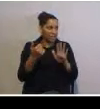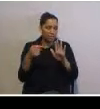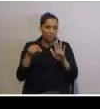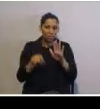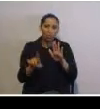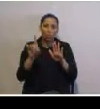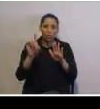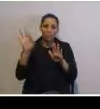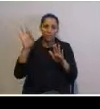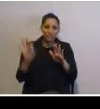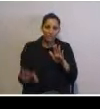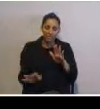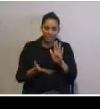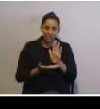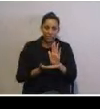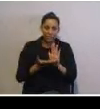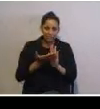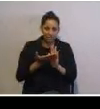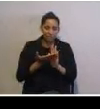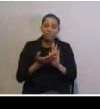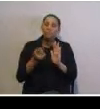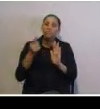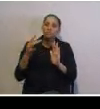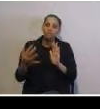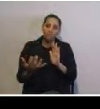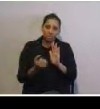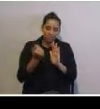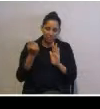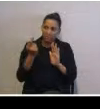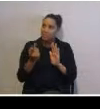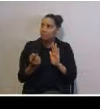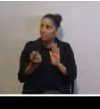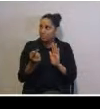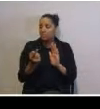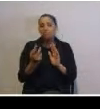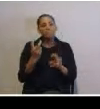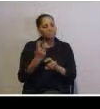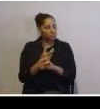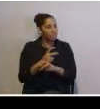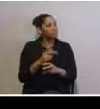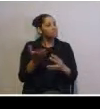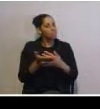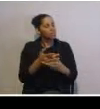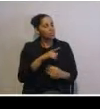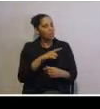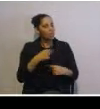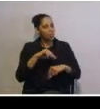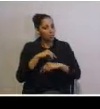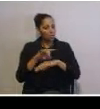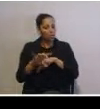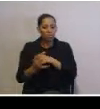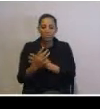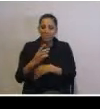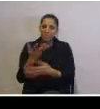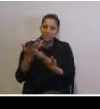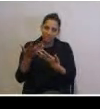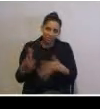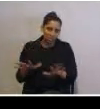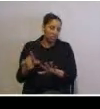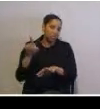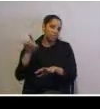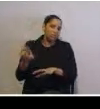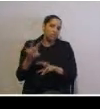36.1% increase is a hard pill to swallow. We did go on a consultation process with ESCOM,